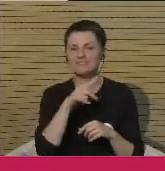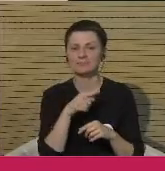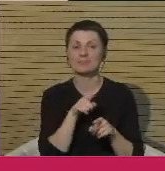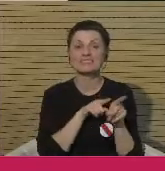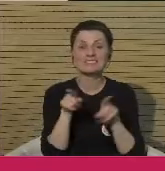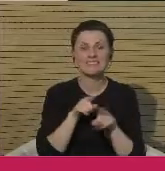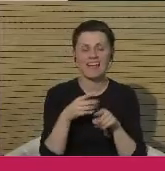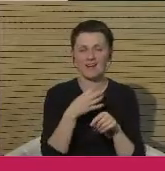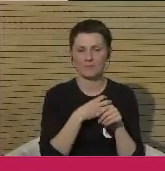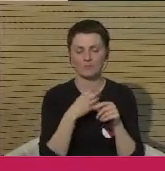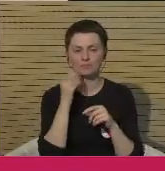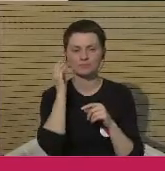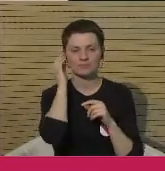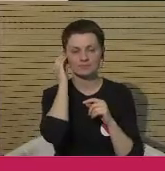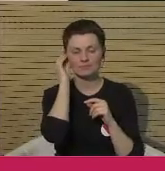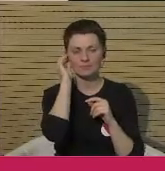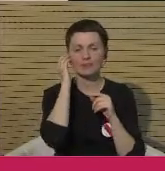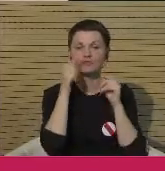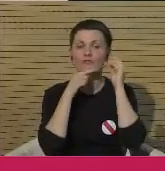to the Congress. We can see